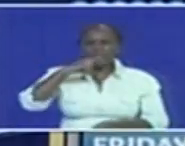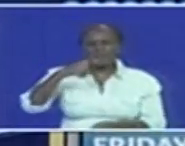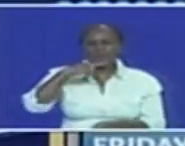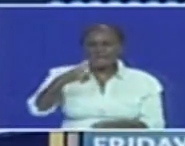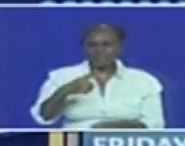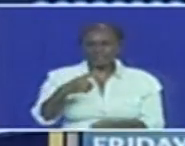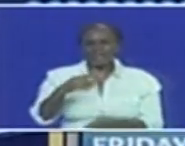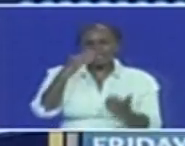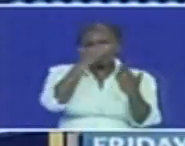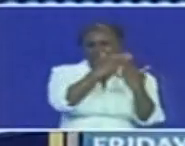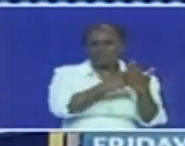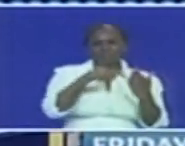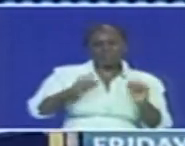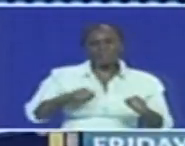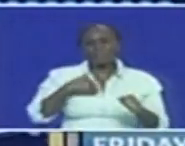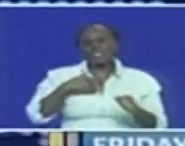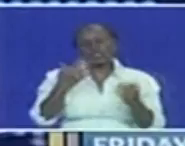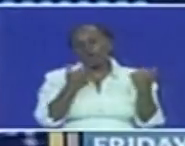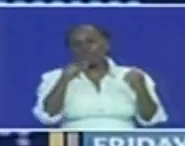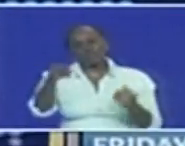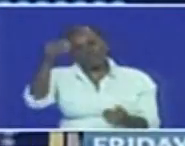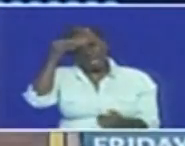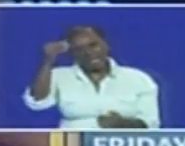pronunciation lesson. Hope you've gotten a little bit of that,